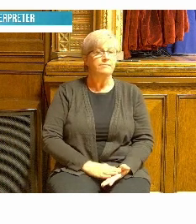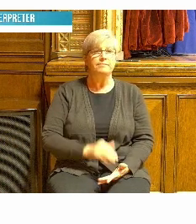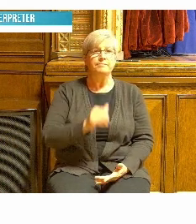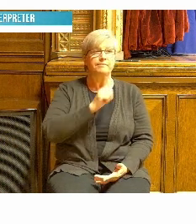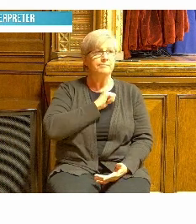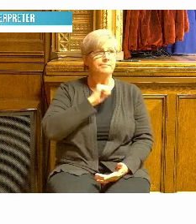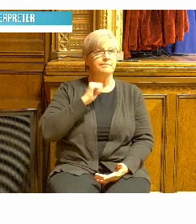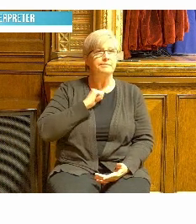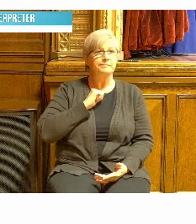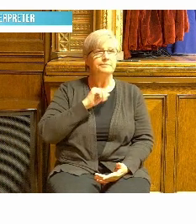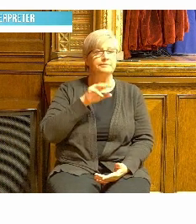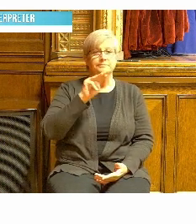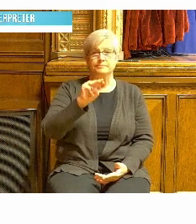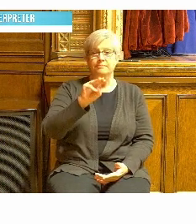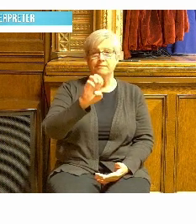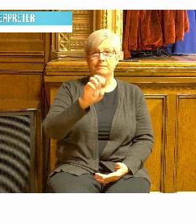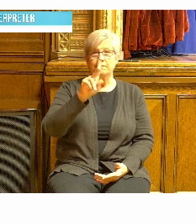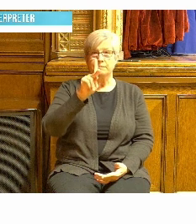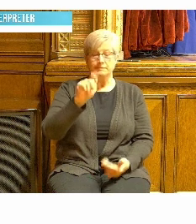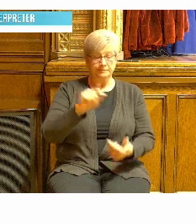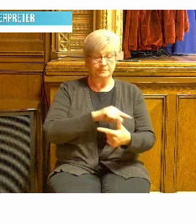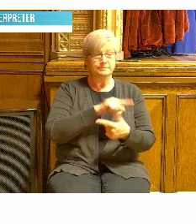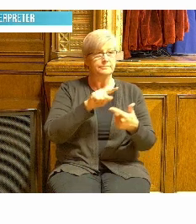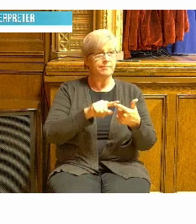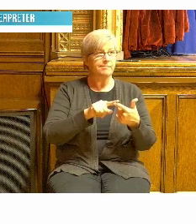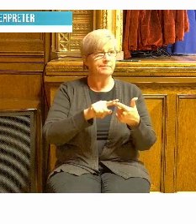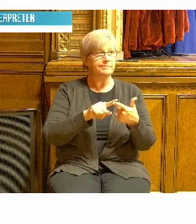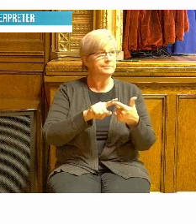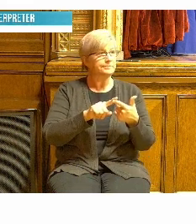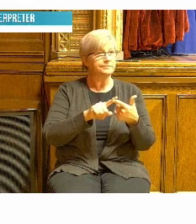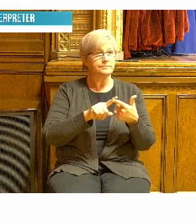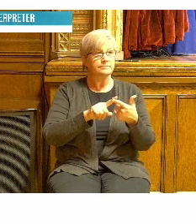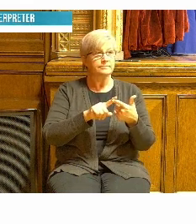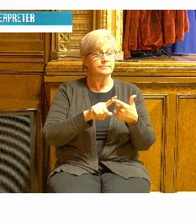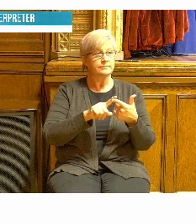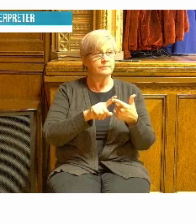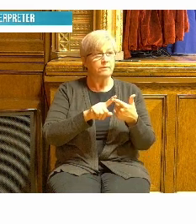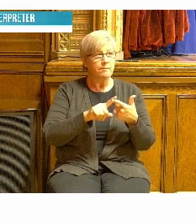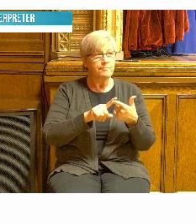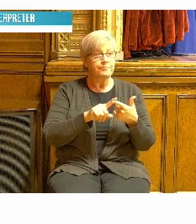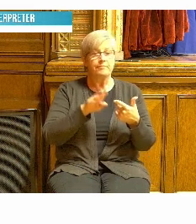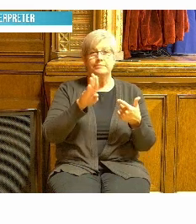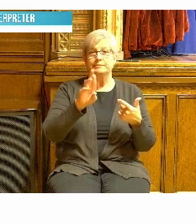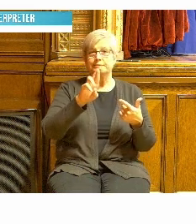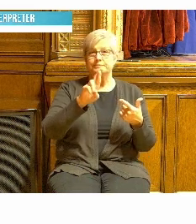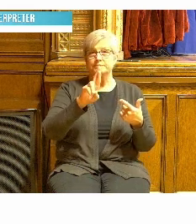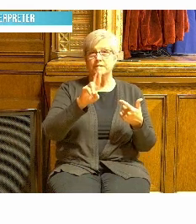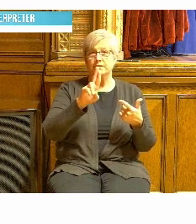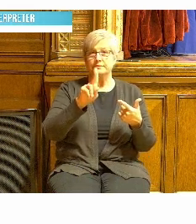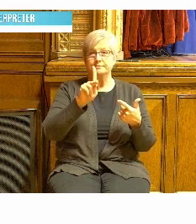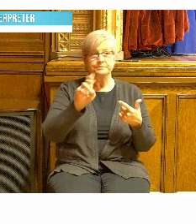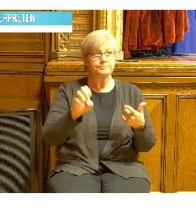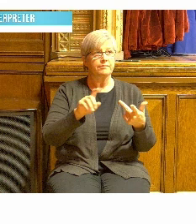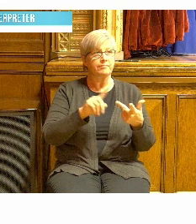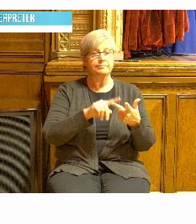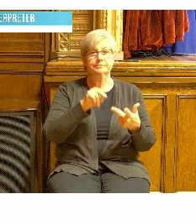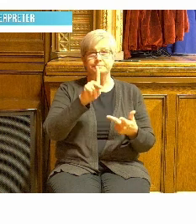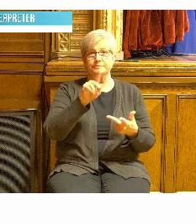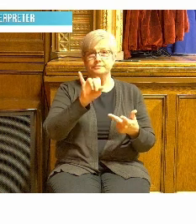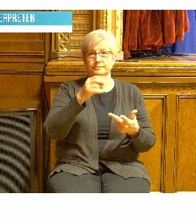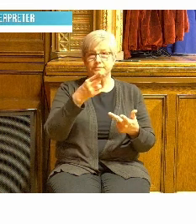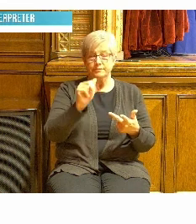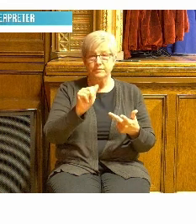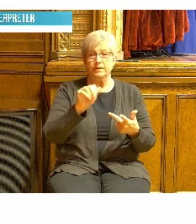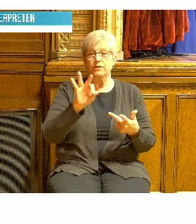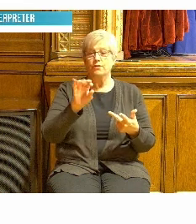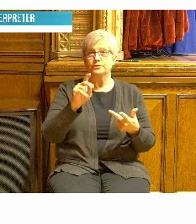Assemblymember Damon Meeks, and after Assemblymember Meeks, I have Bruick, Keisha Forrester, and Anita